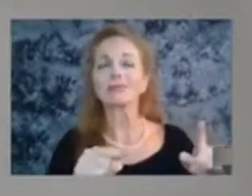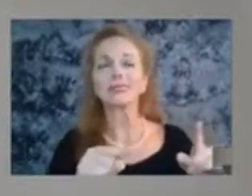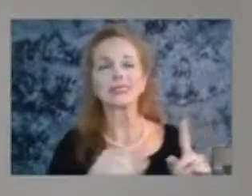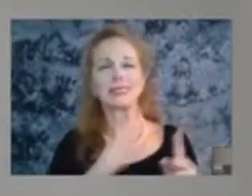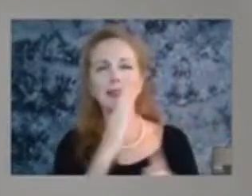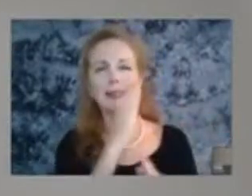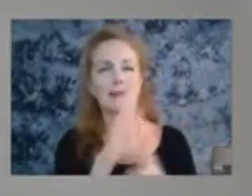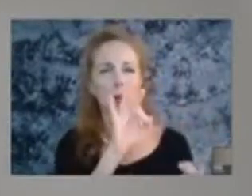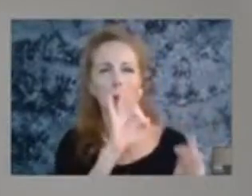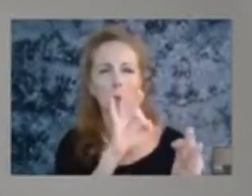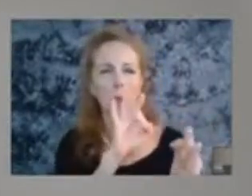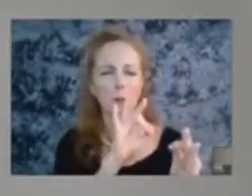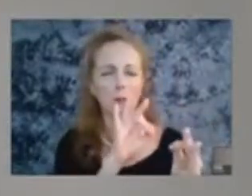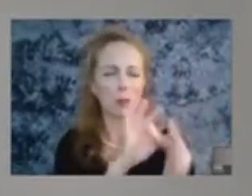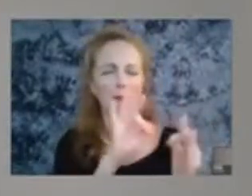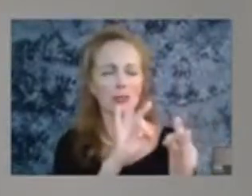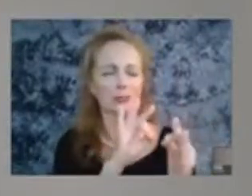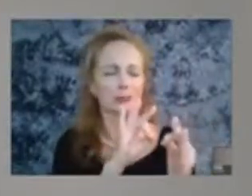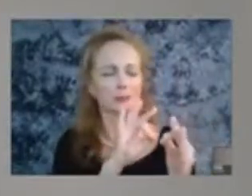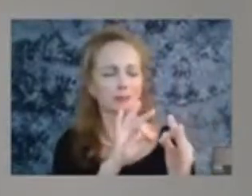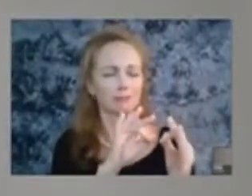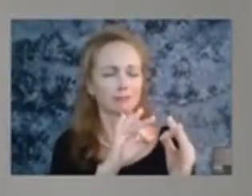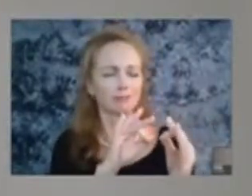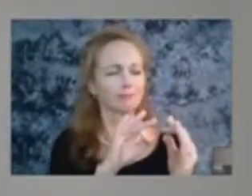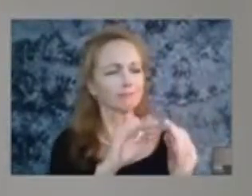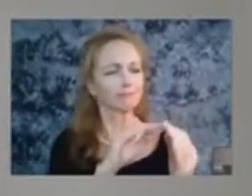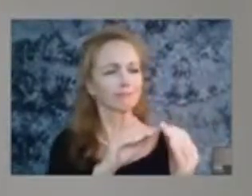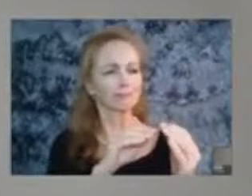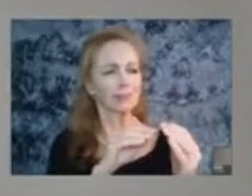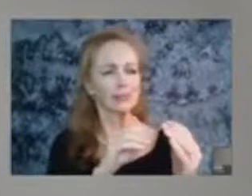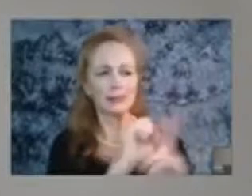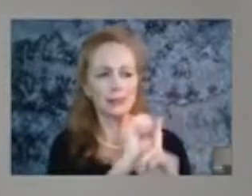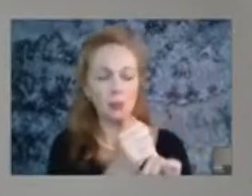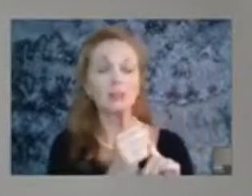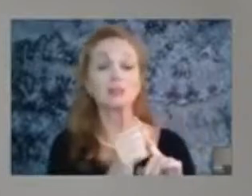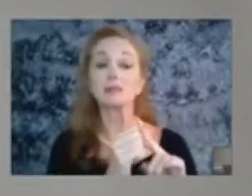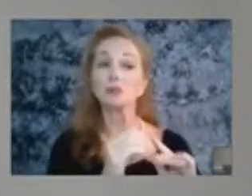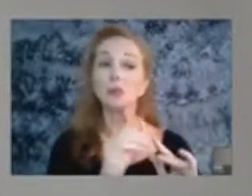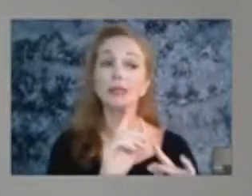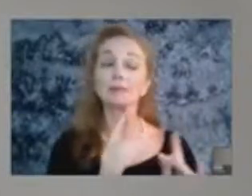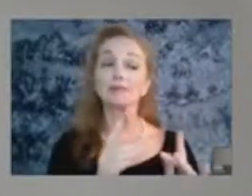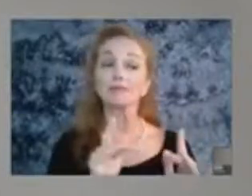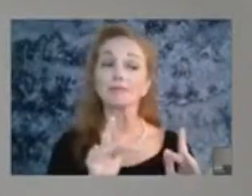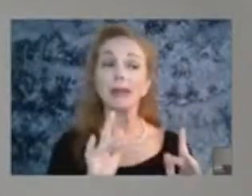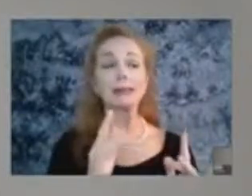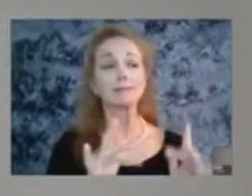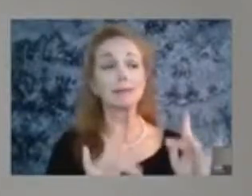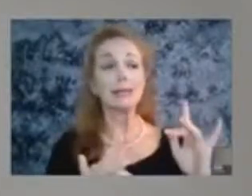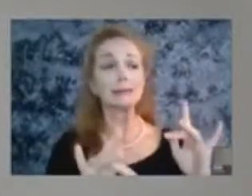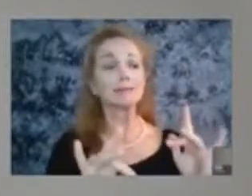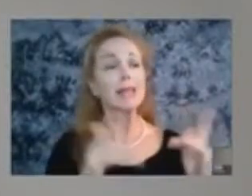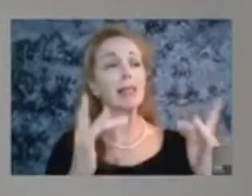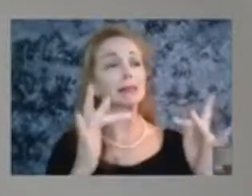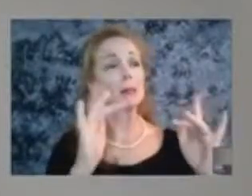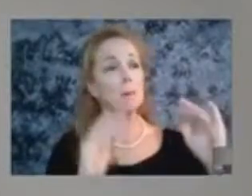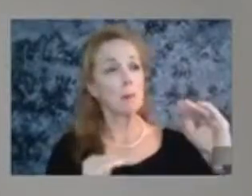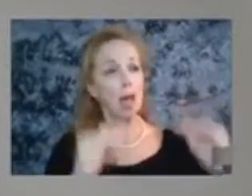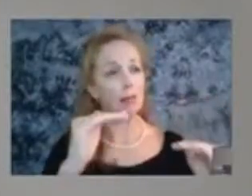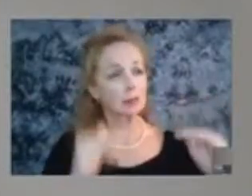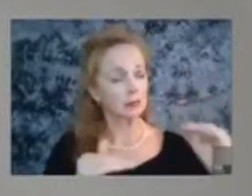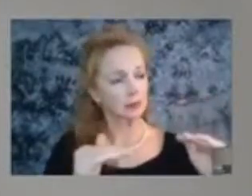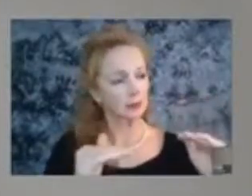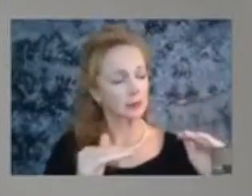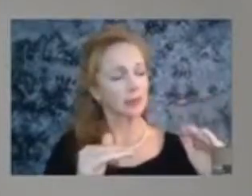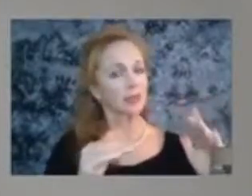we have that, but it is a fine balance. The other thing that Mr. Harris mentioned a while ago that I don't know that we think about, it actually helps